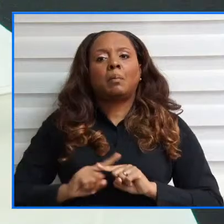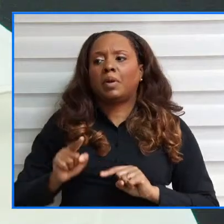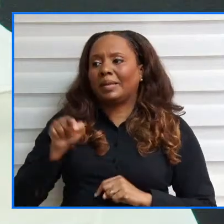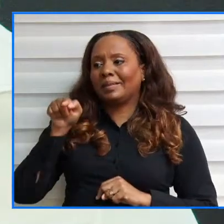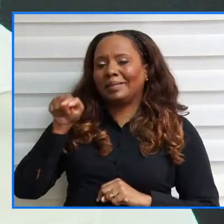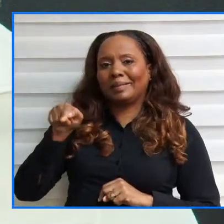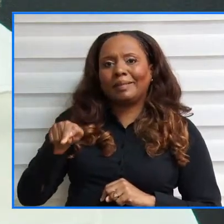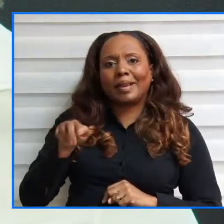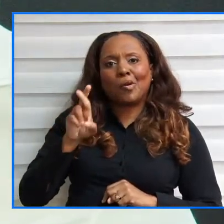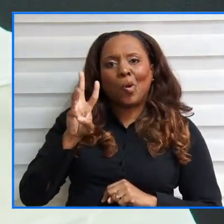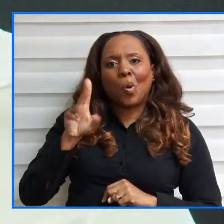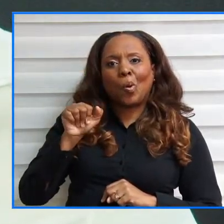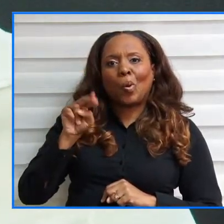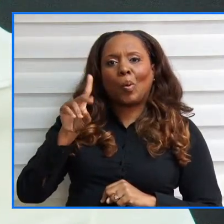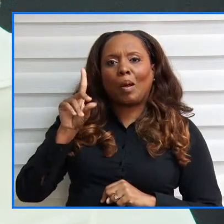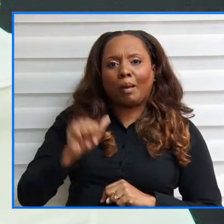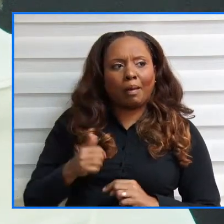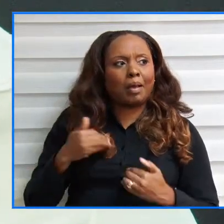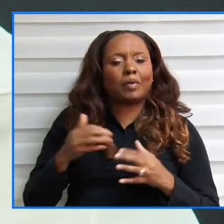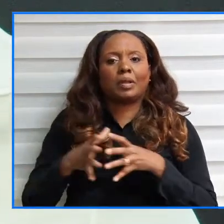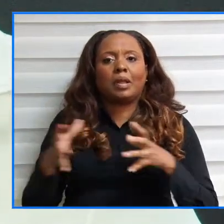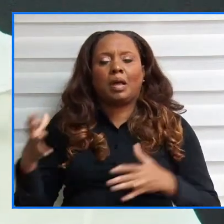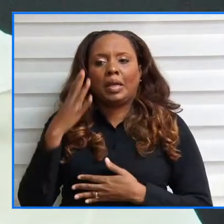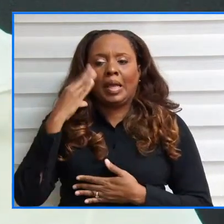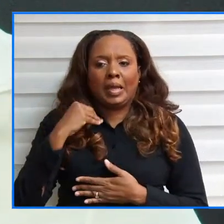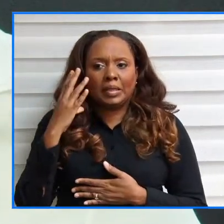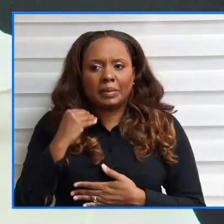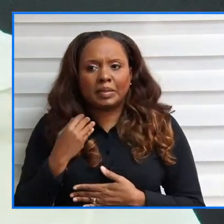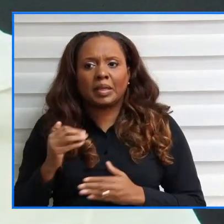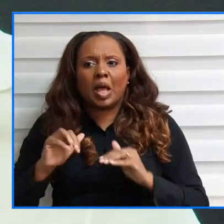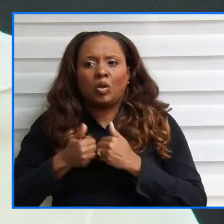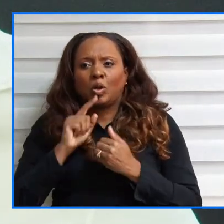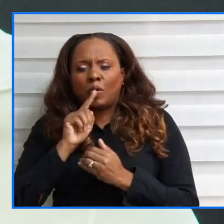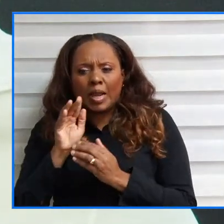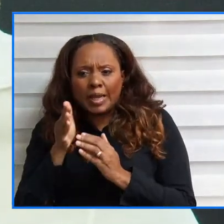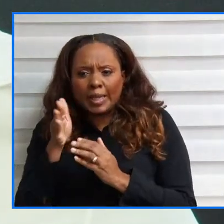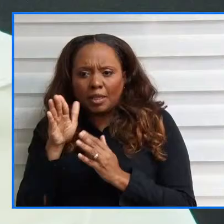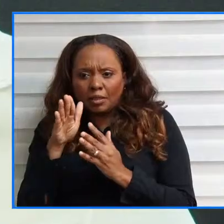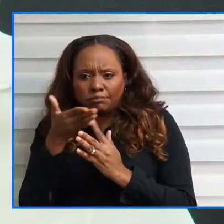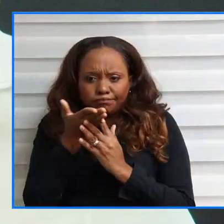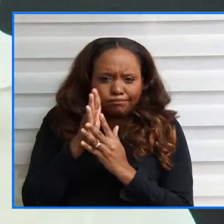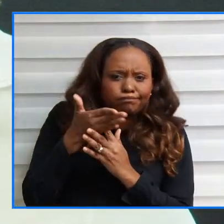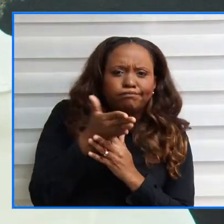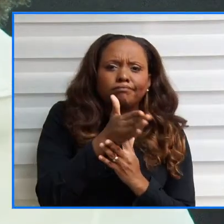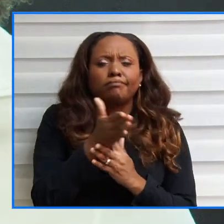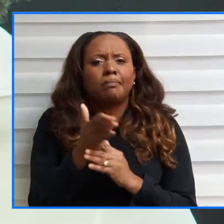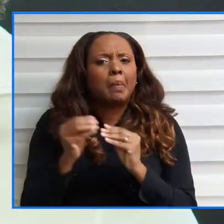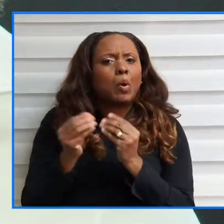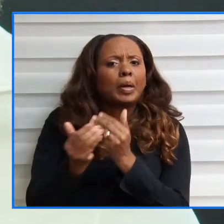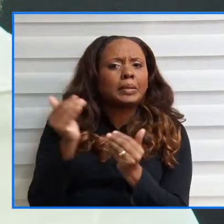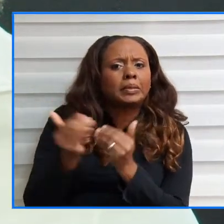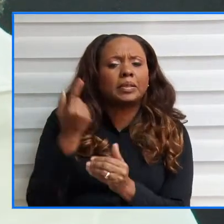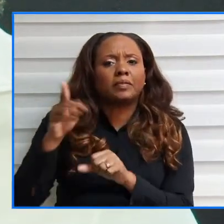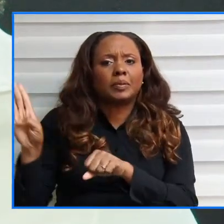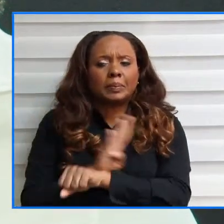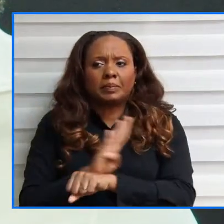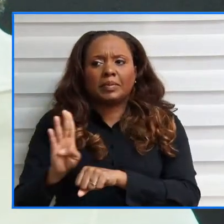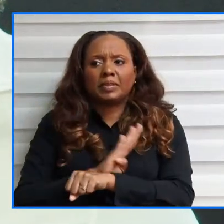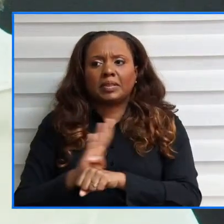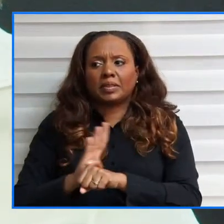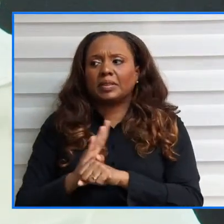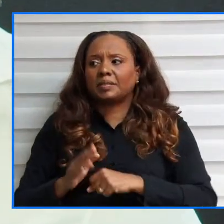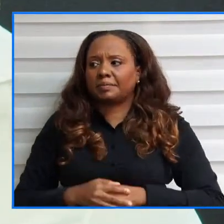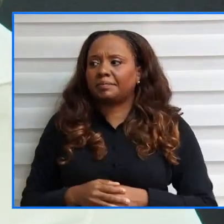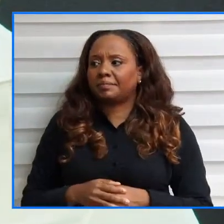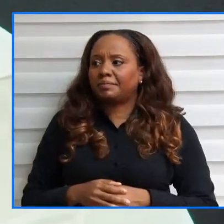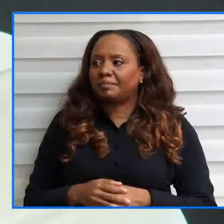in untangling the bureaucracy and making it easier for people to do business. We feel our officials can learn from them